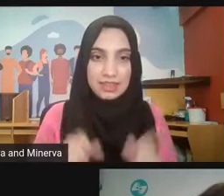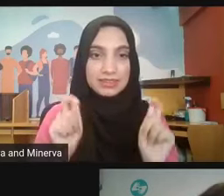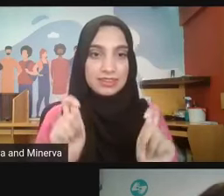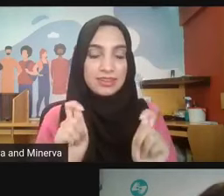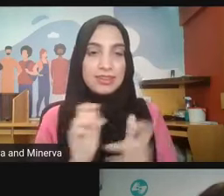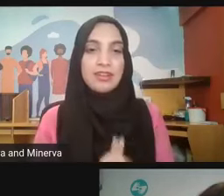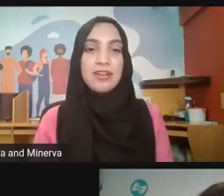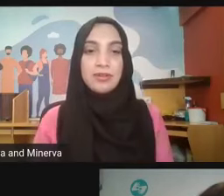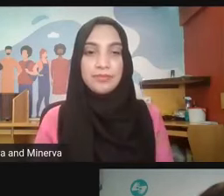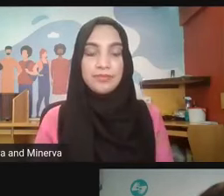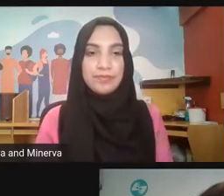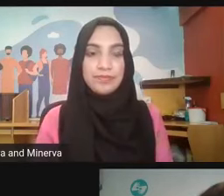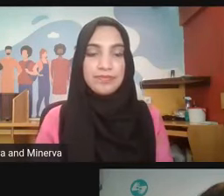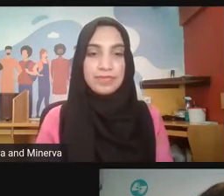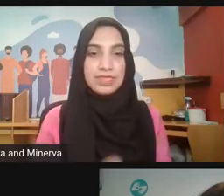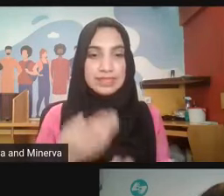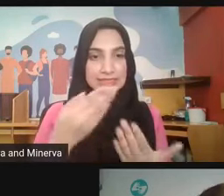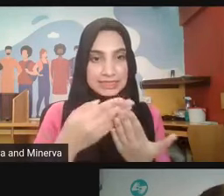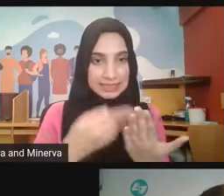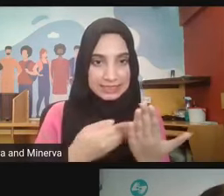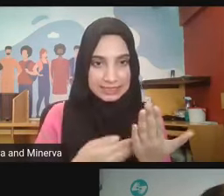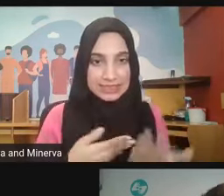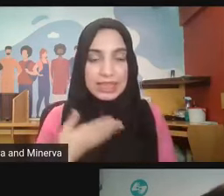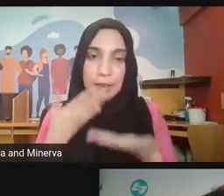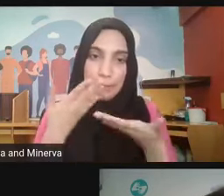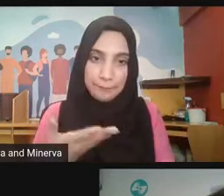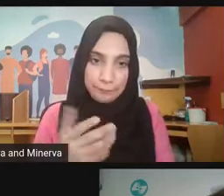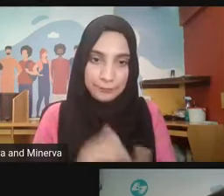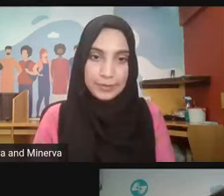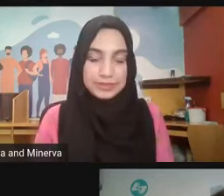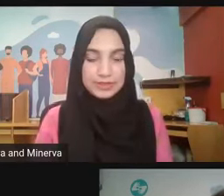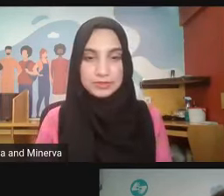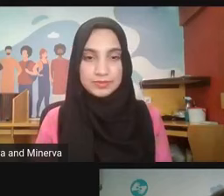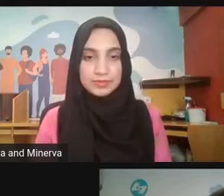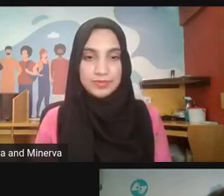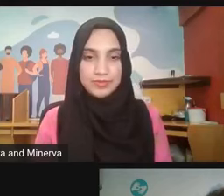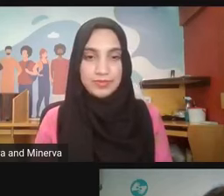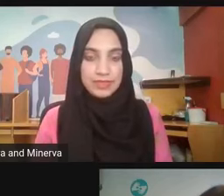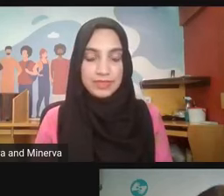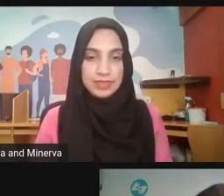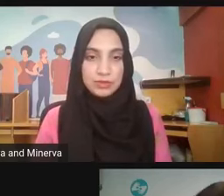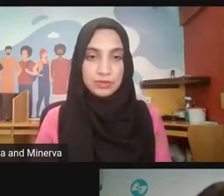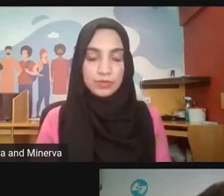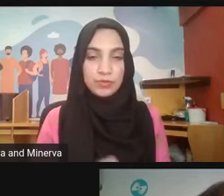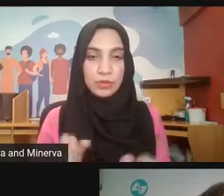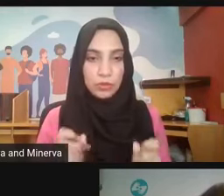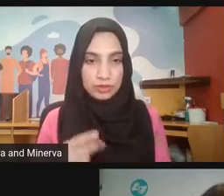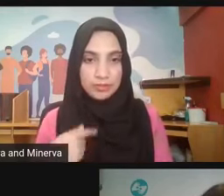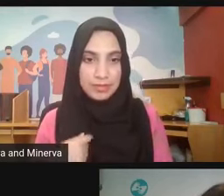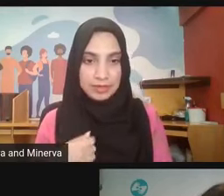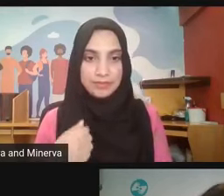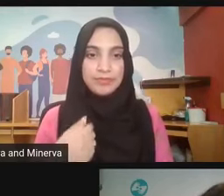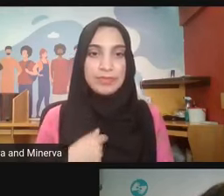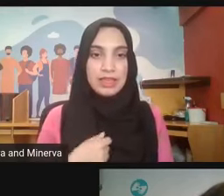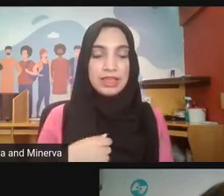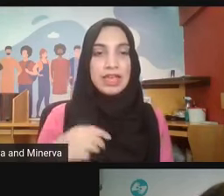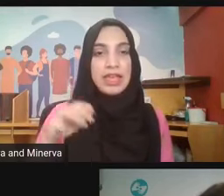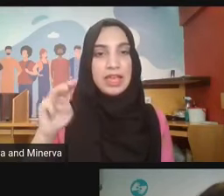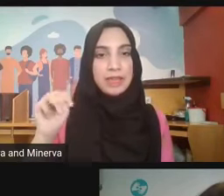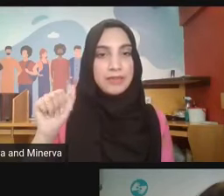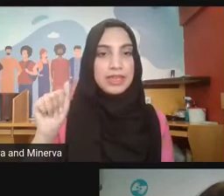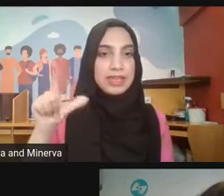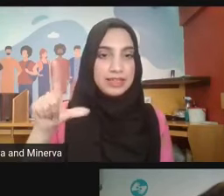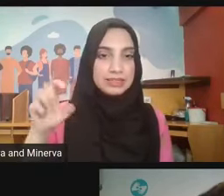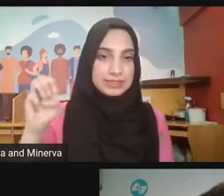Please, you can start by giving us an introduction and then we can move forward. Sure. I'm Maliha